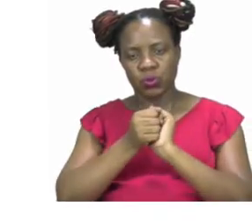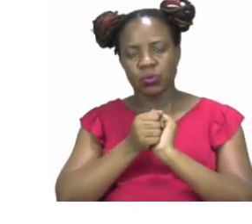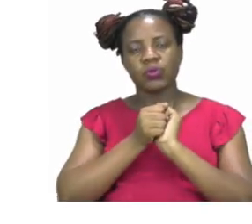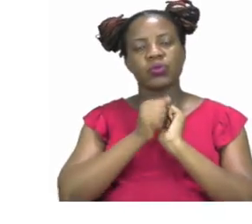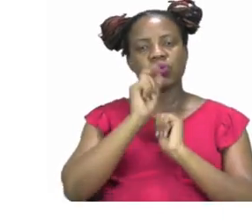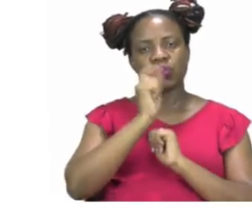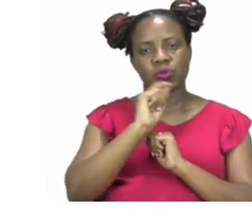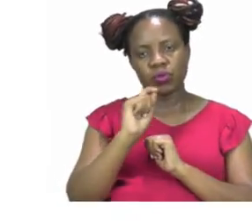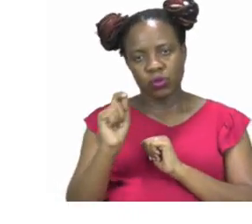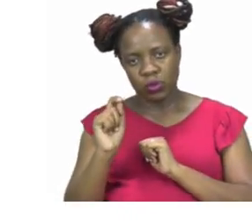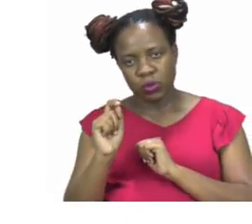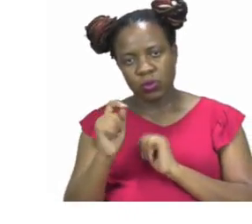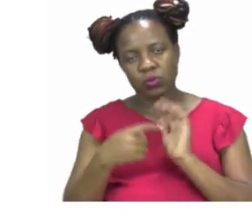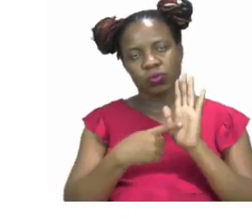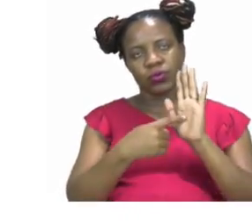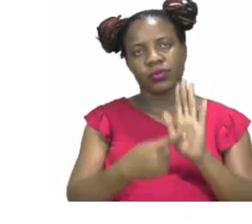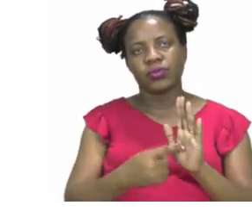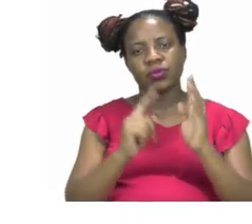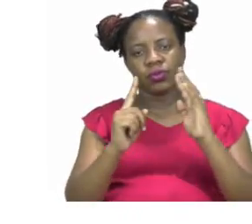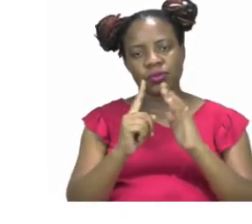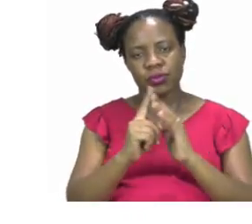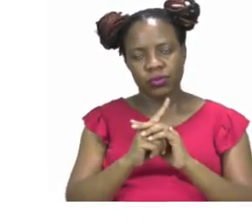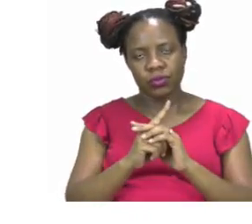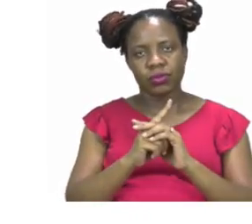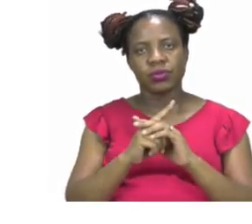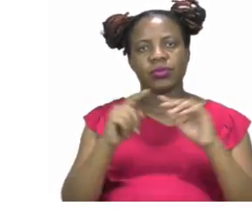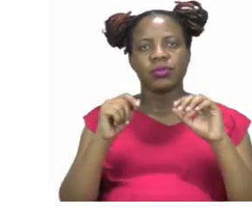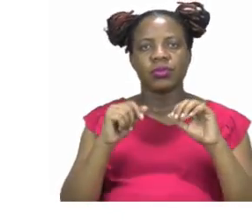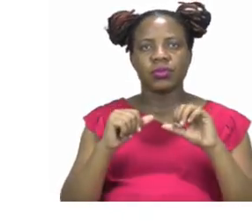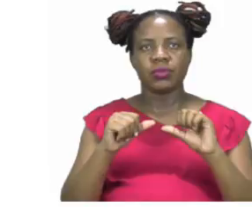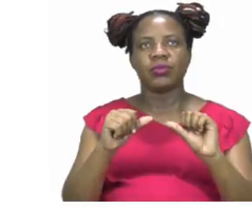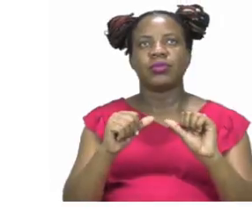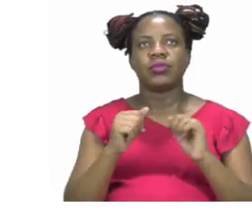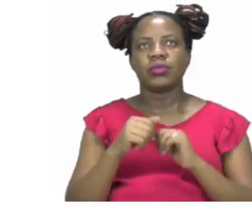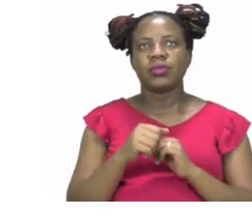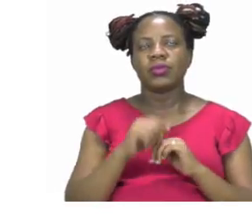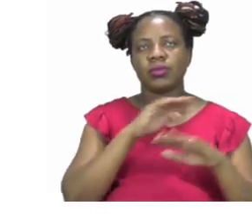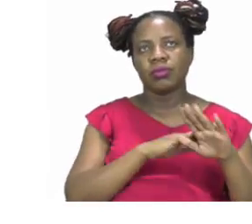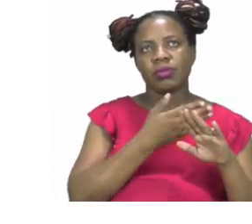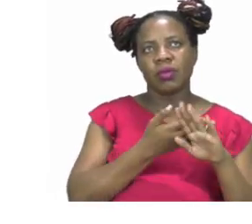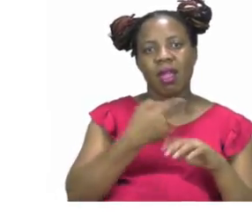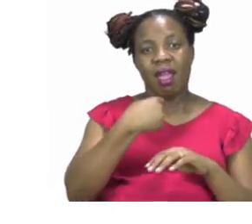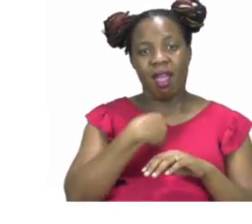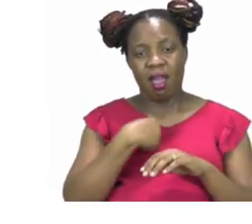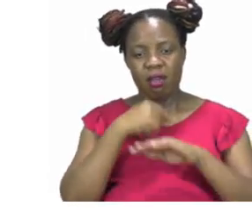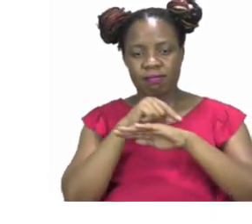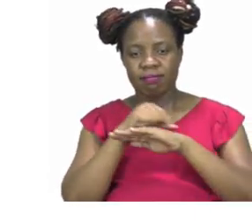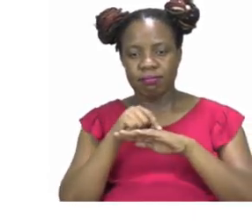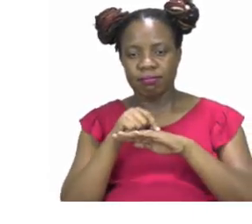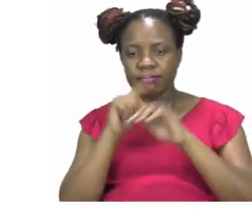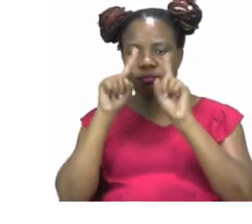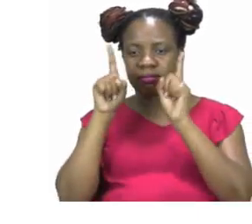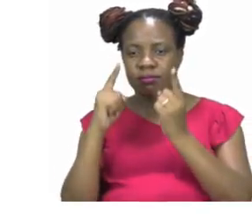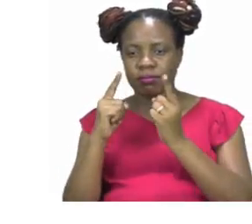continuous tense. Now in the examples it says I, and then the verb play